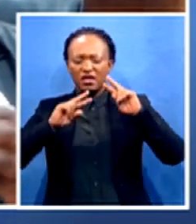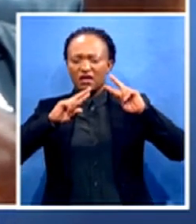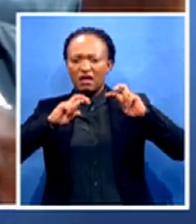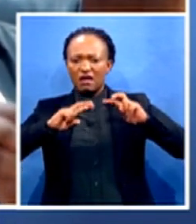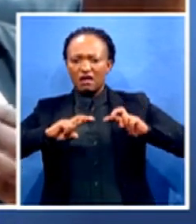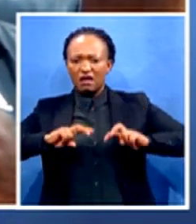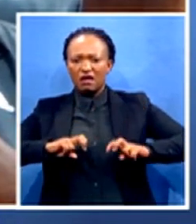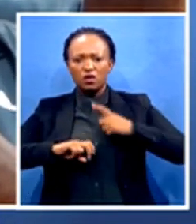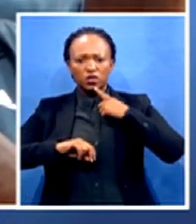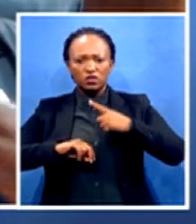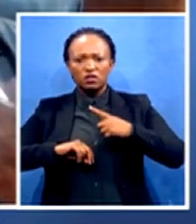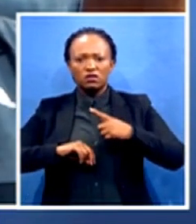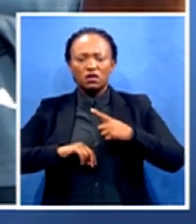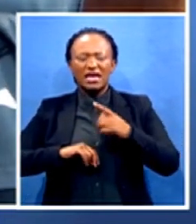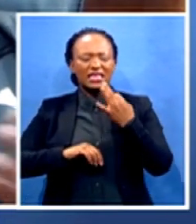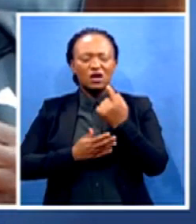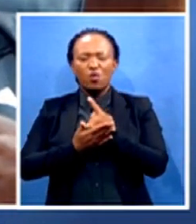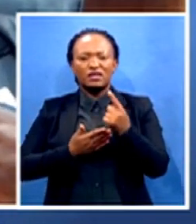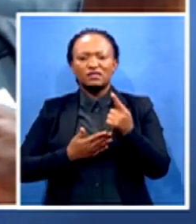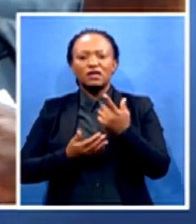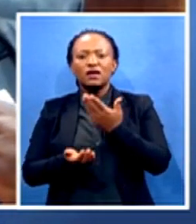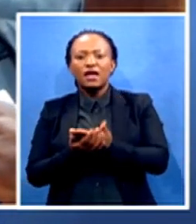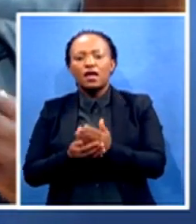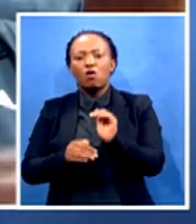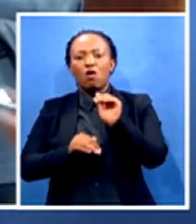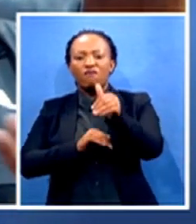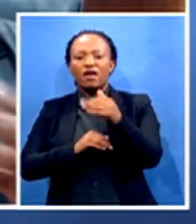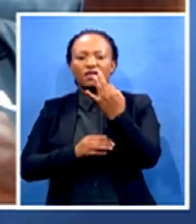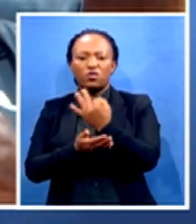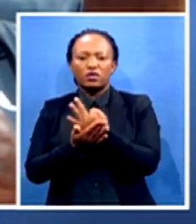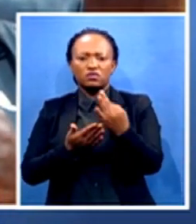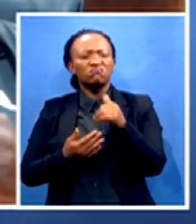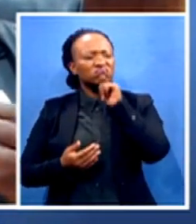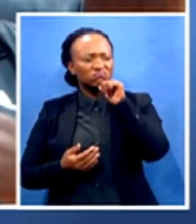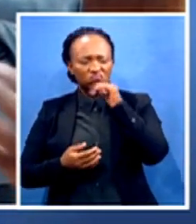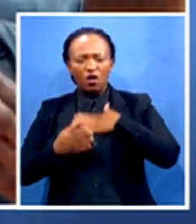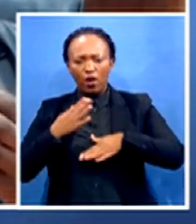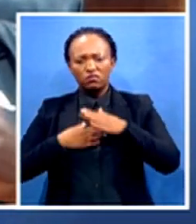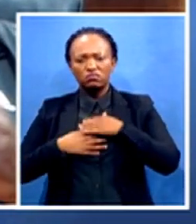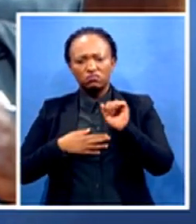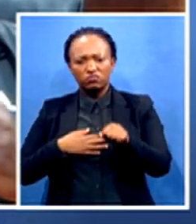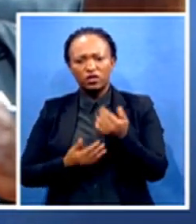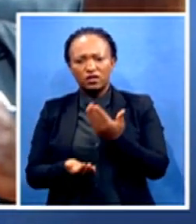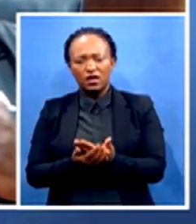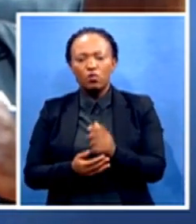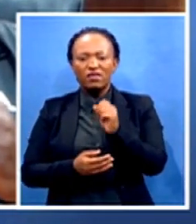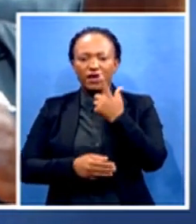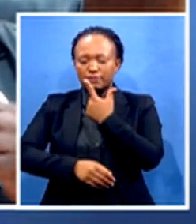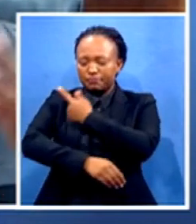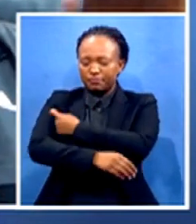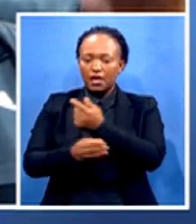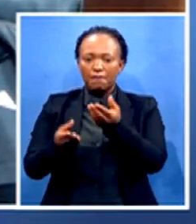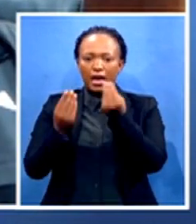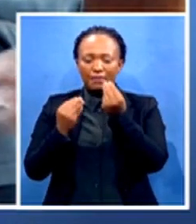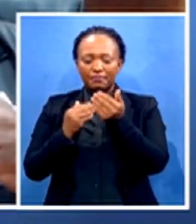it will be beyond 3 weeks, which I'm prepared to wait because the first step has been taken. I've managed, to be lucky